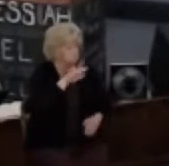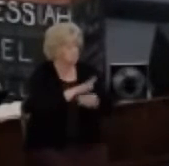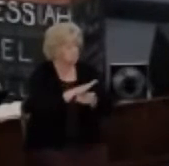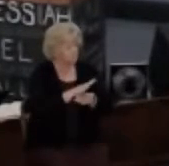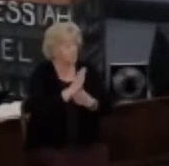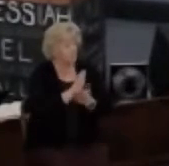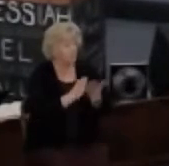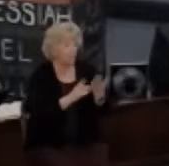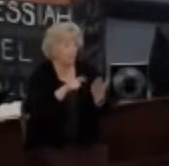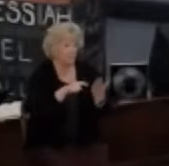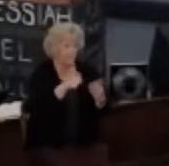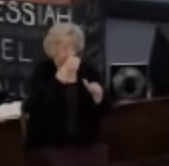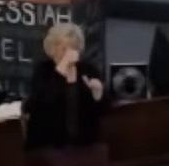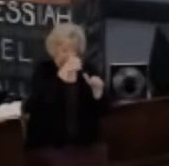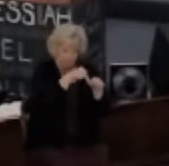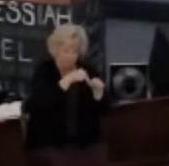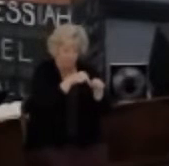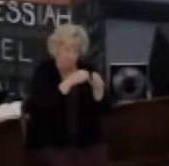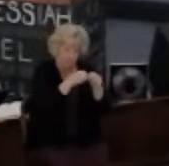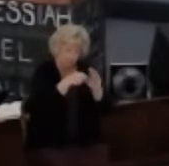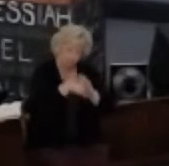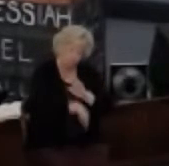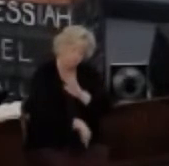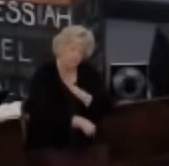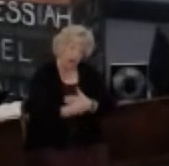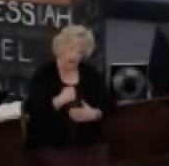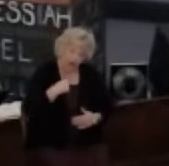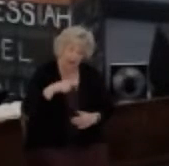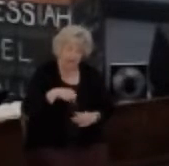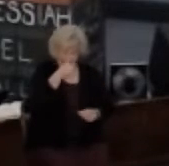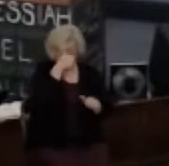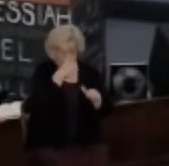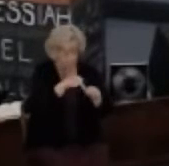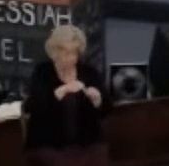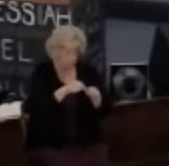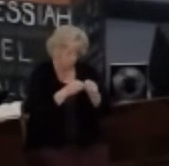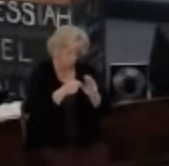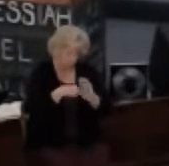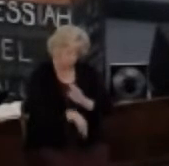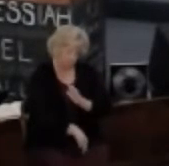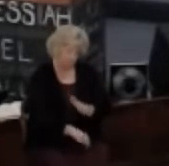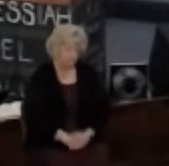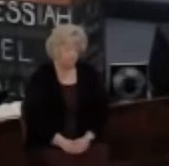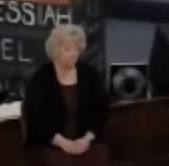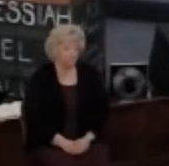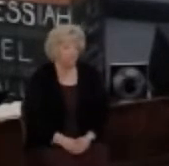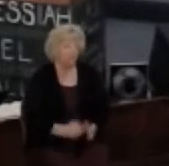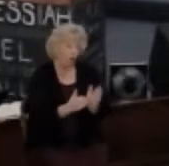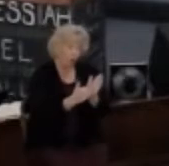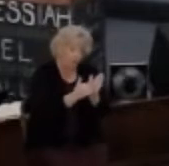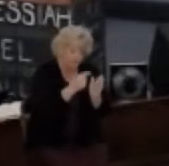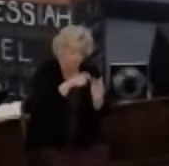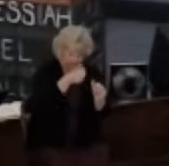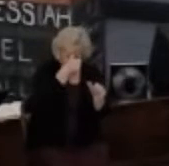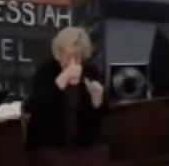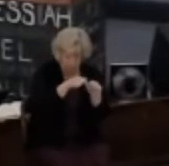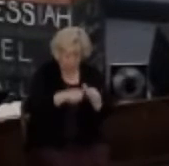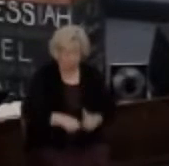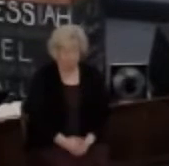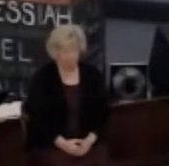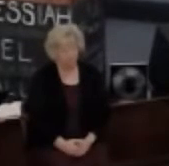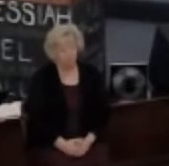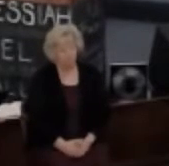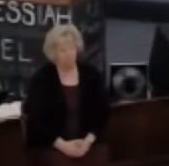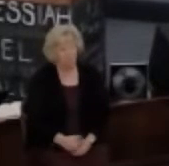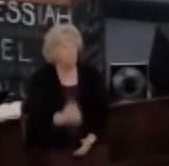think we need reminded of it. I know I need reminded of it. I need reminded of it often.